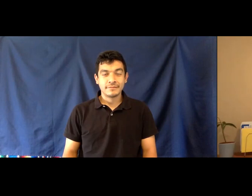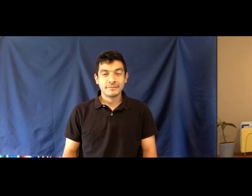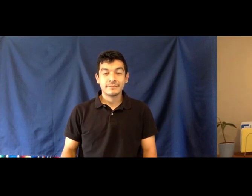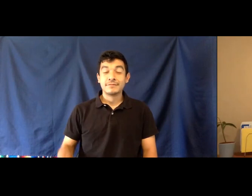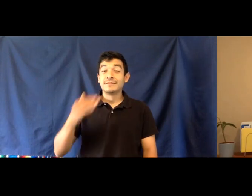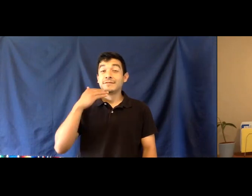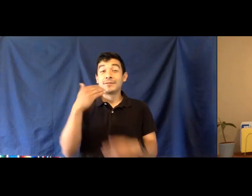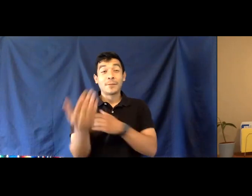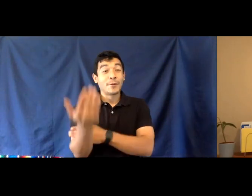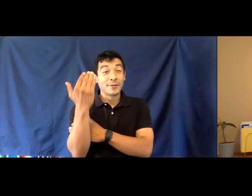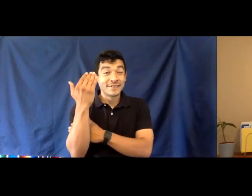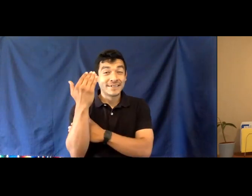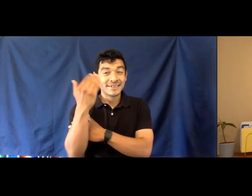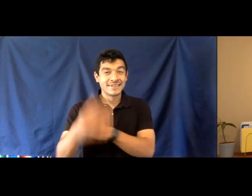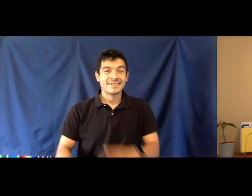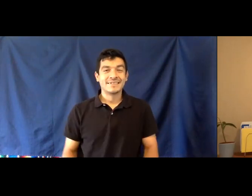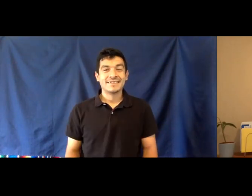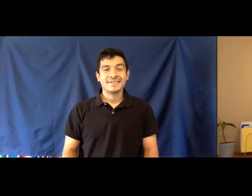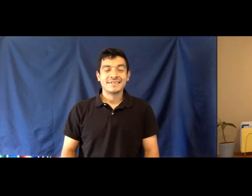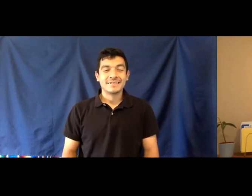Good morning.